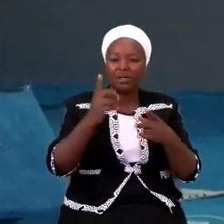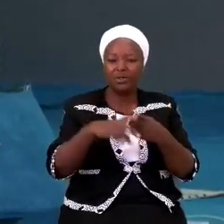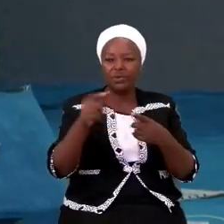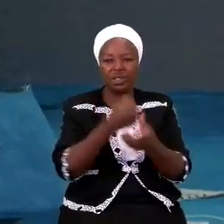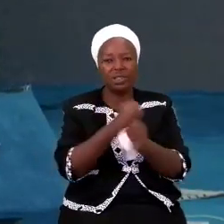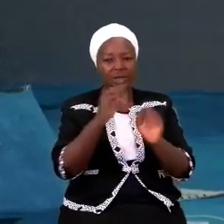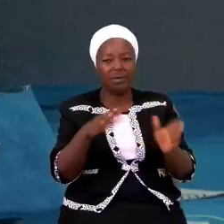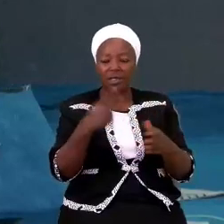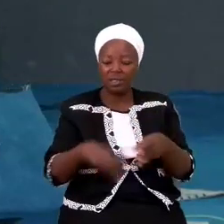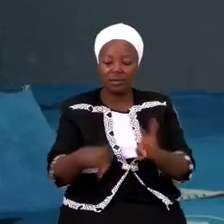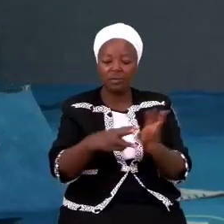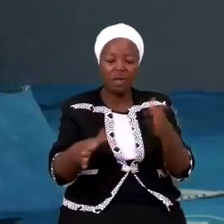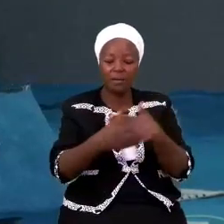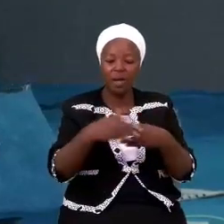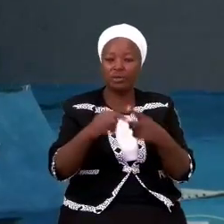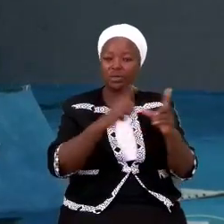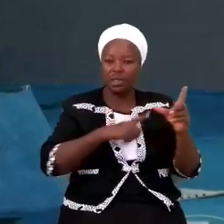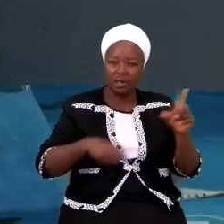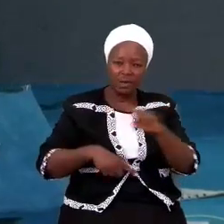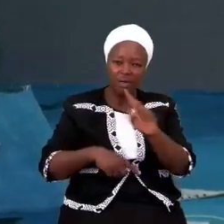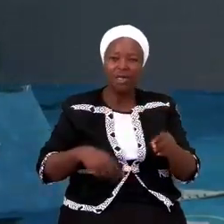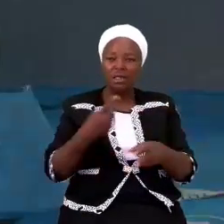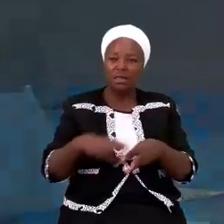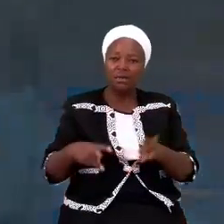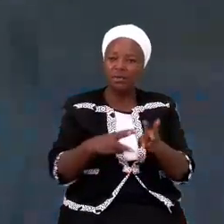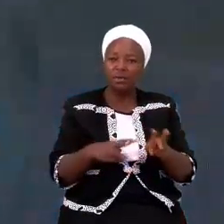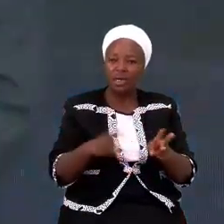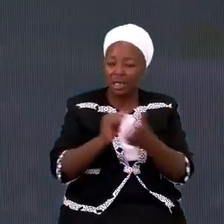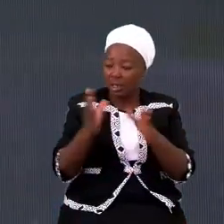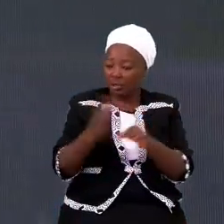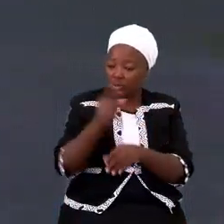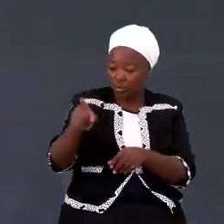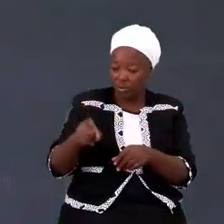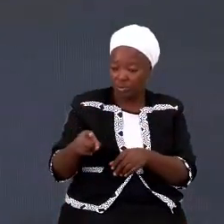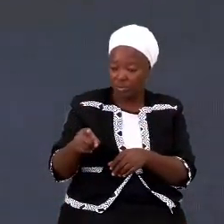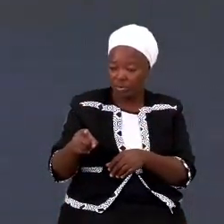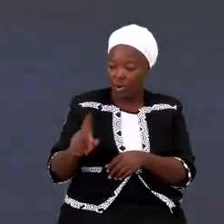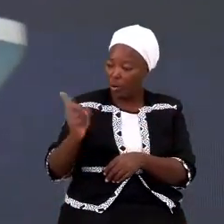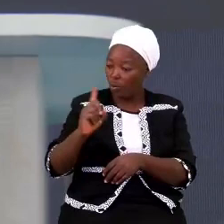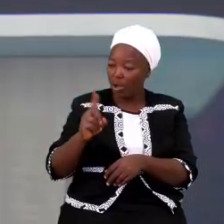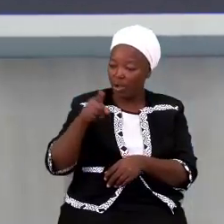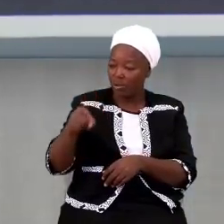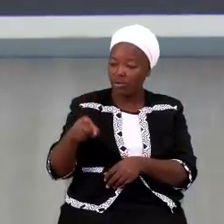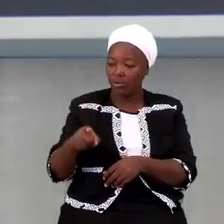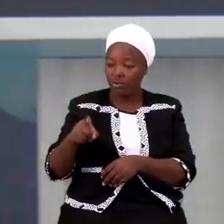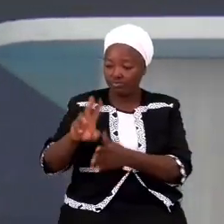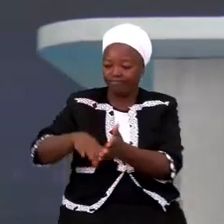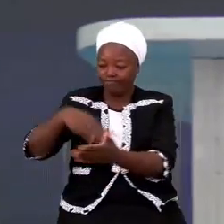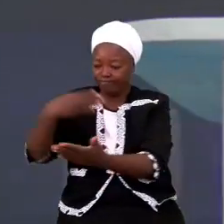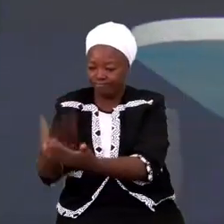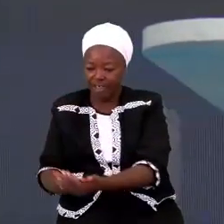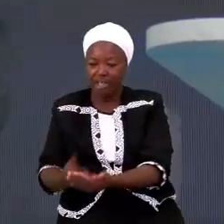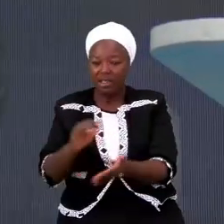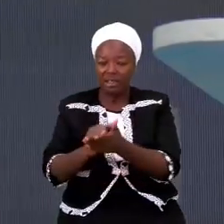where you landed, that is the same way that brings you back. If you follow the way of